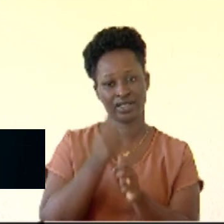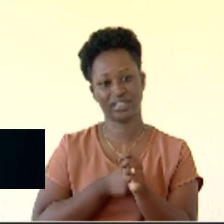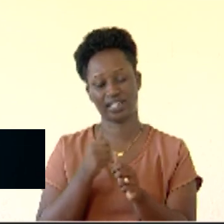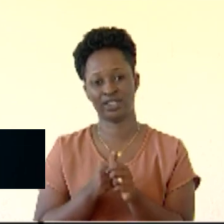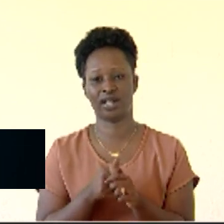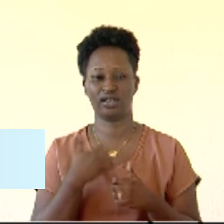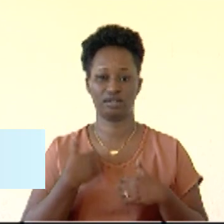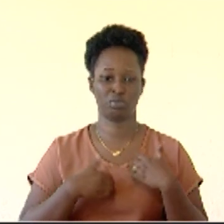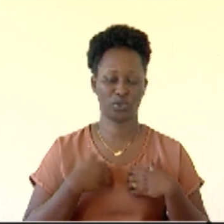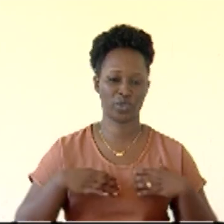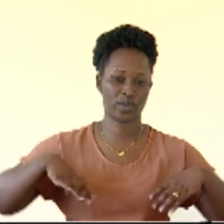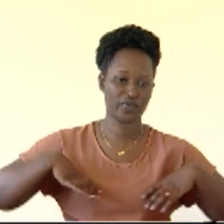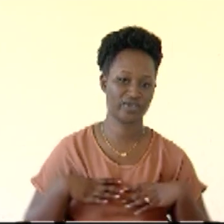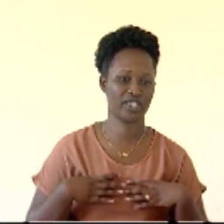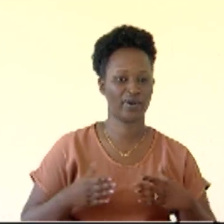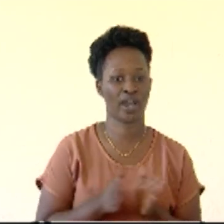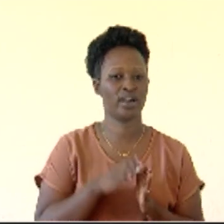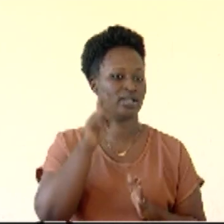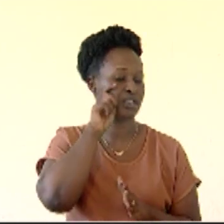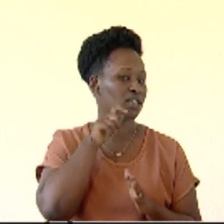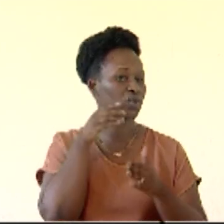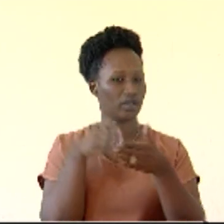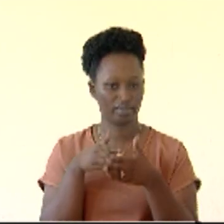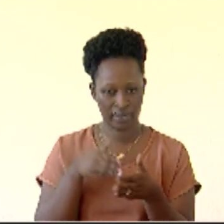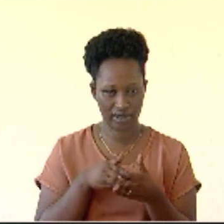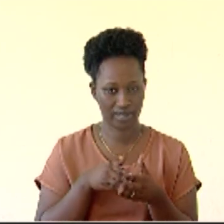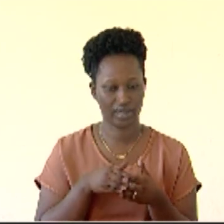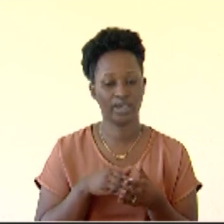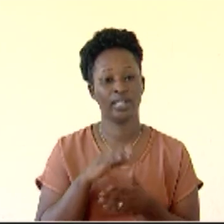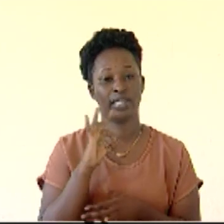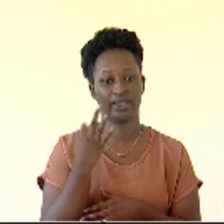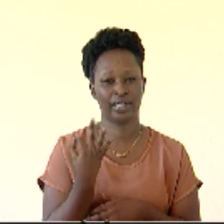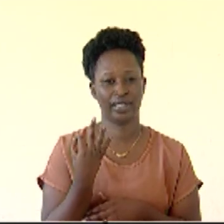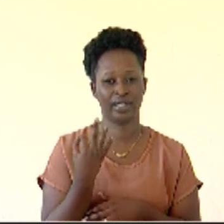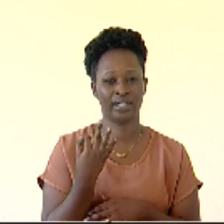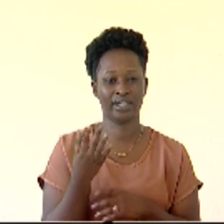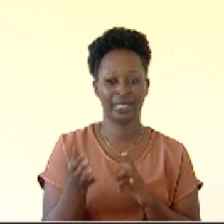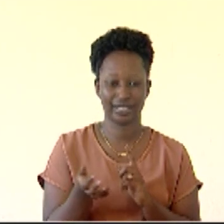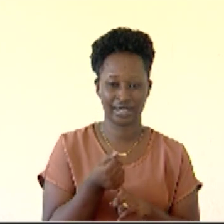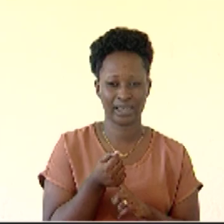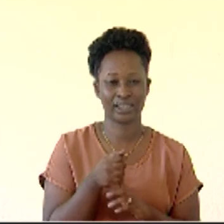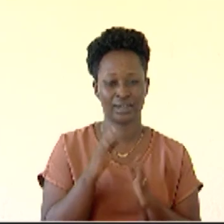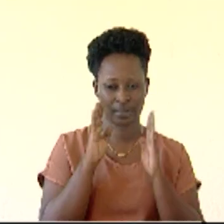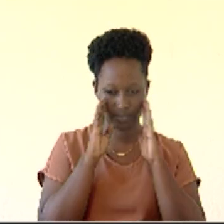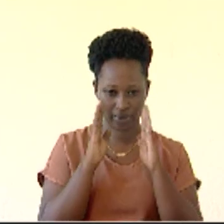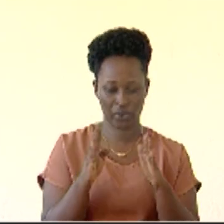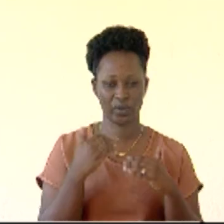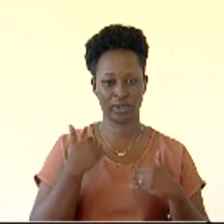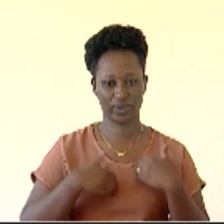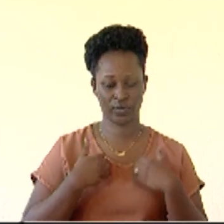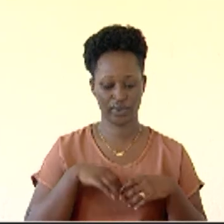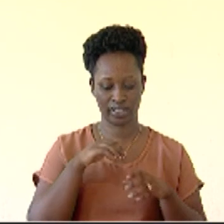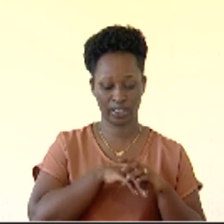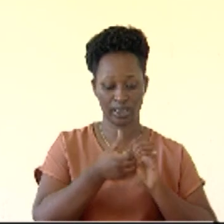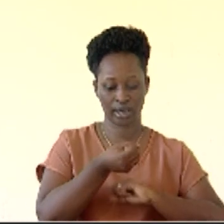and sexual limits. Number 3, take a special interest in activities that each other likes.